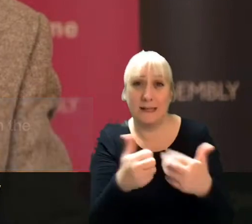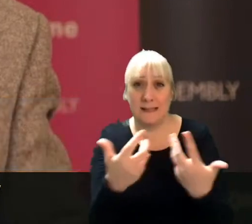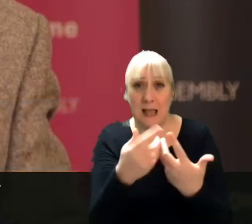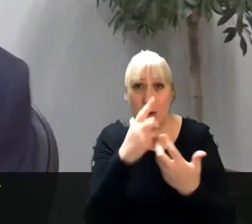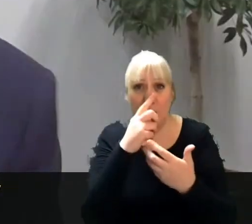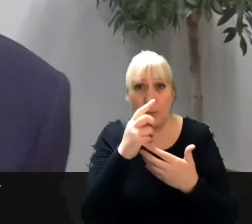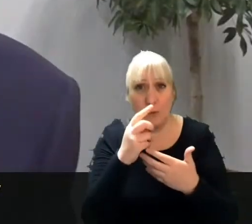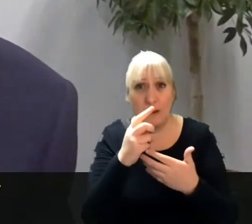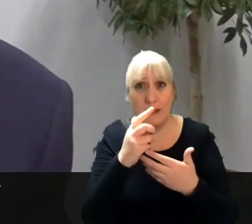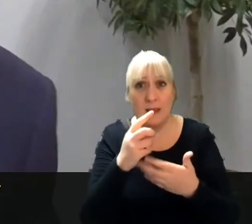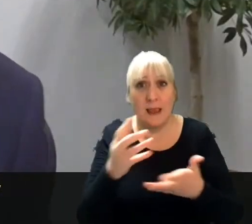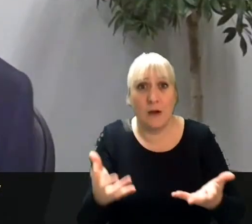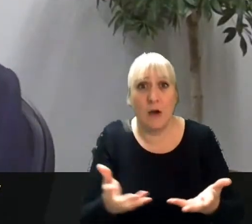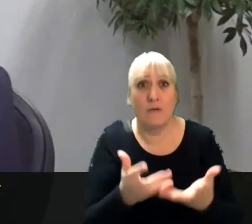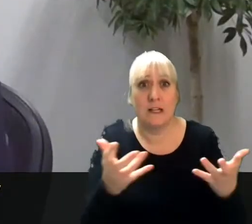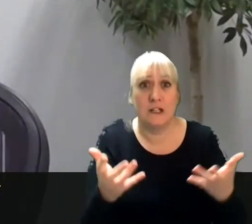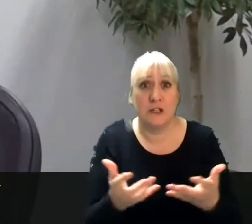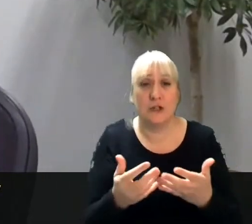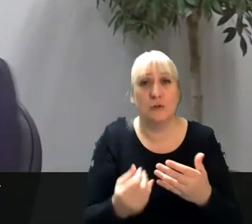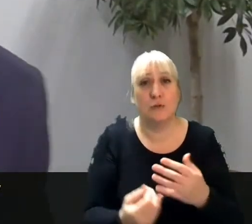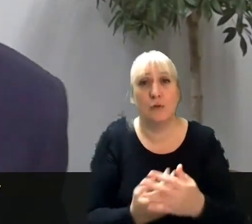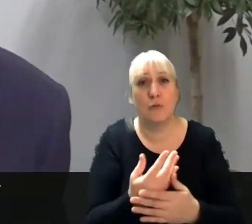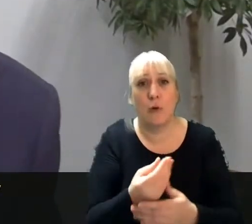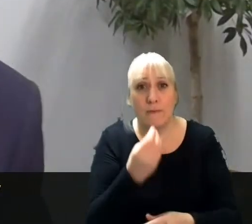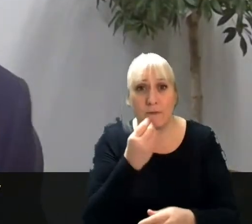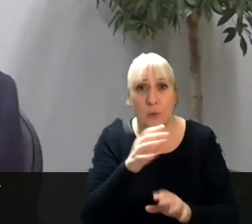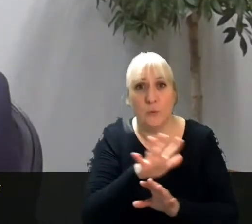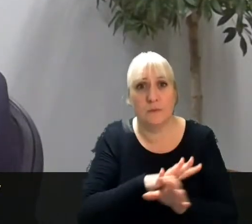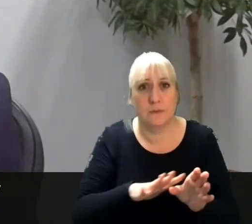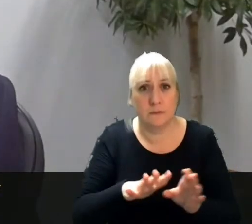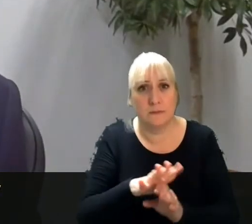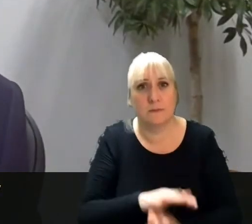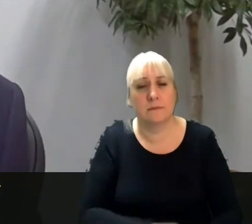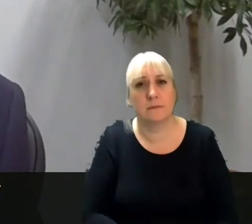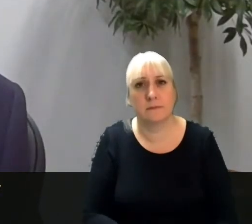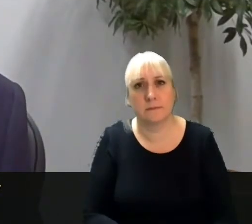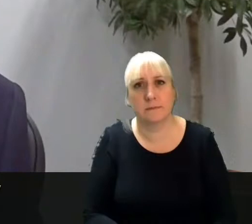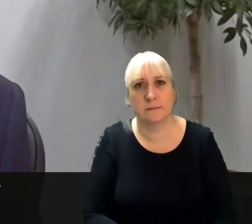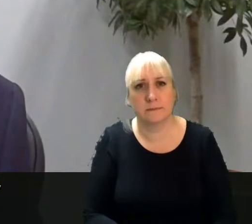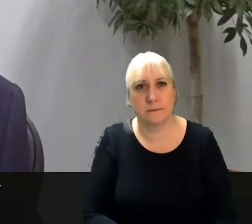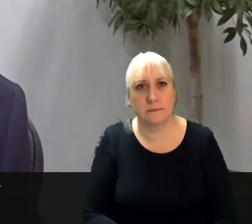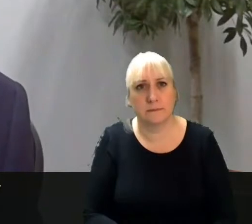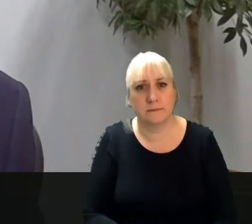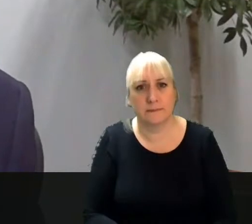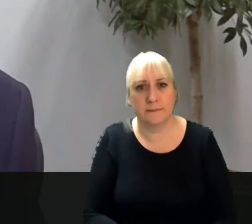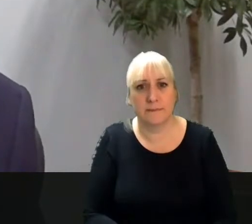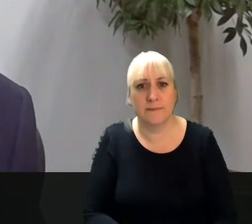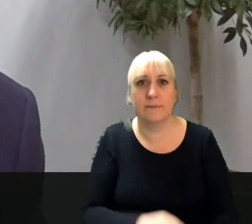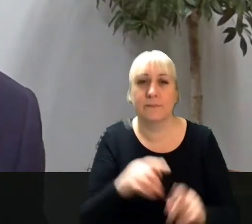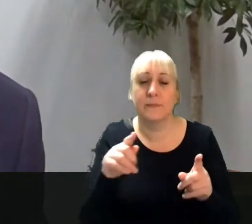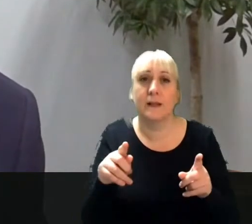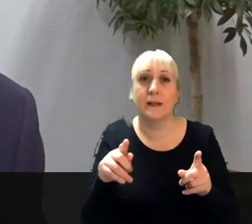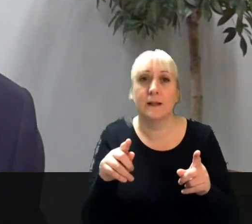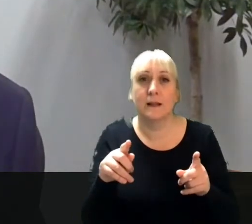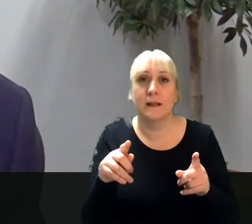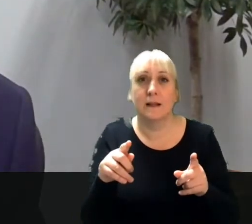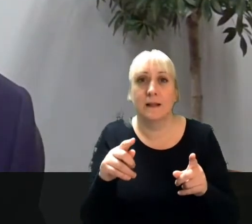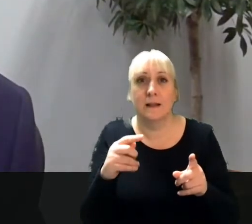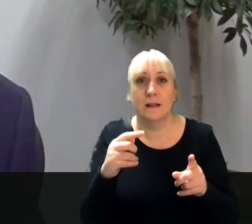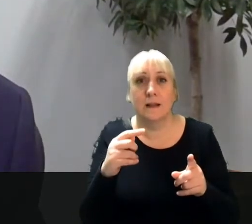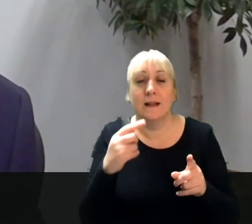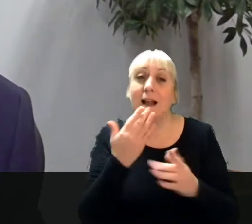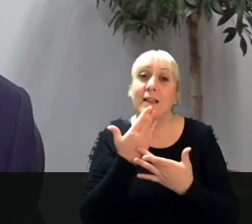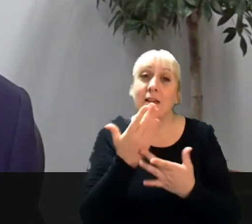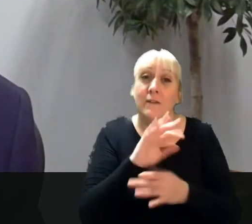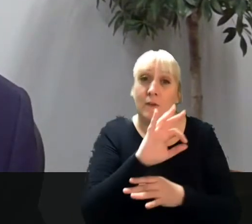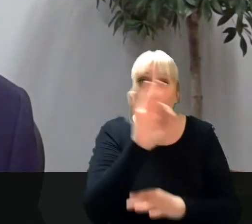Thank you. Okay. Thank you, Chair, for all those questions. So Oliver, thank you very much for your question in relation to how we involve